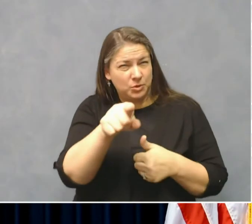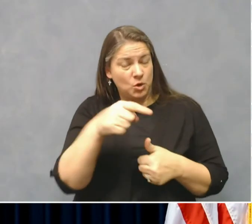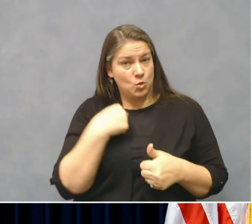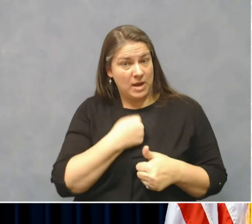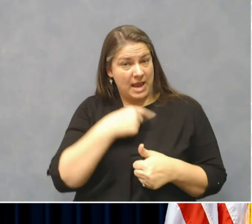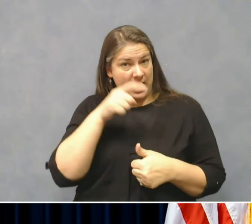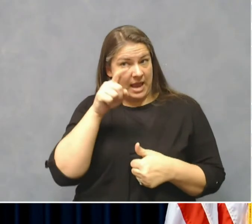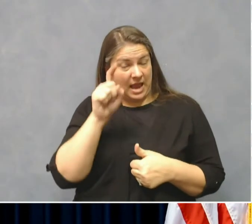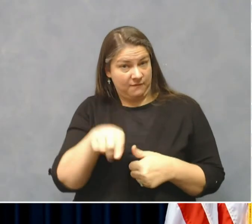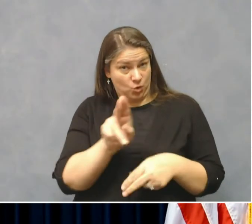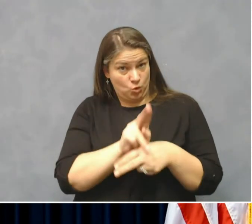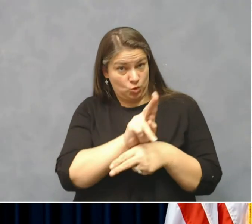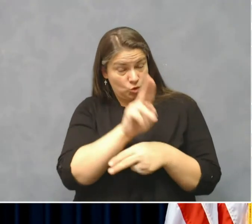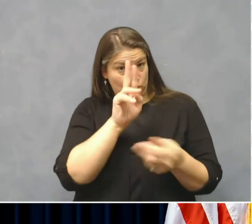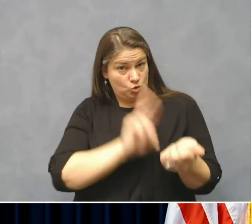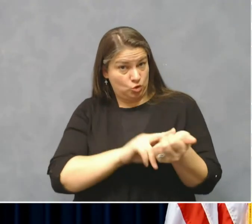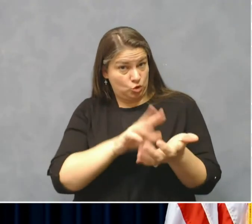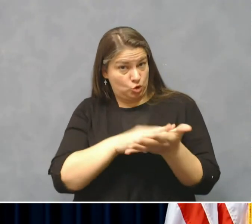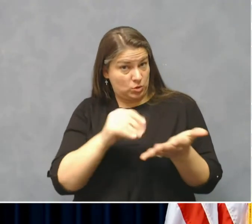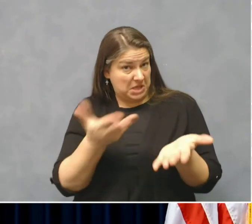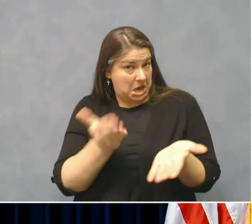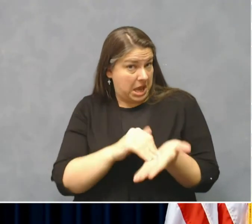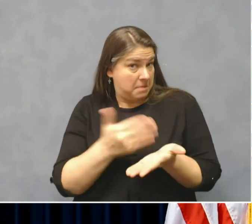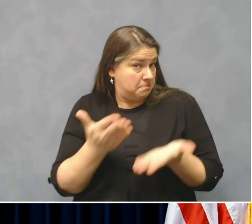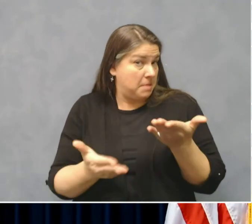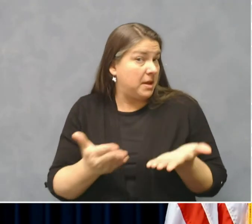and potentially. Thank you.